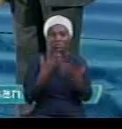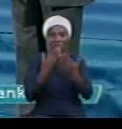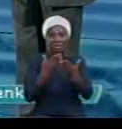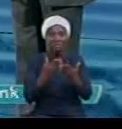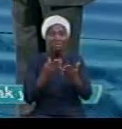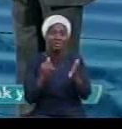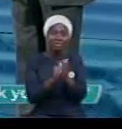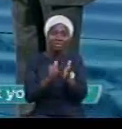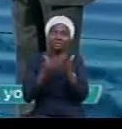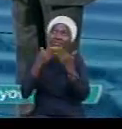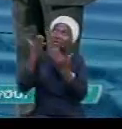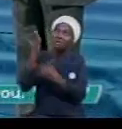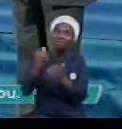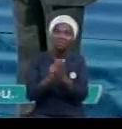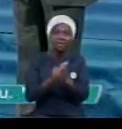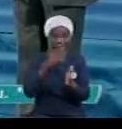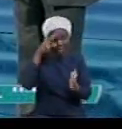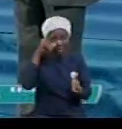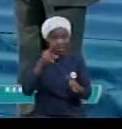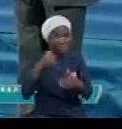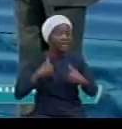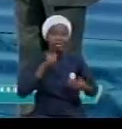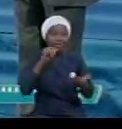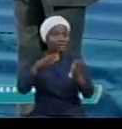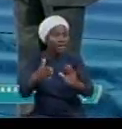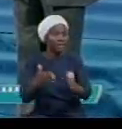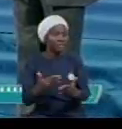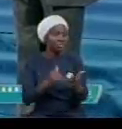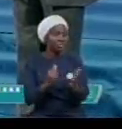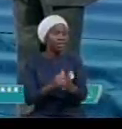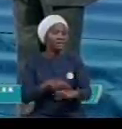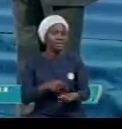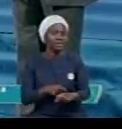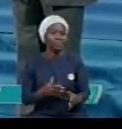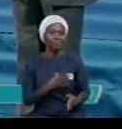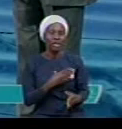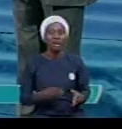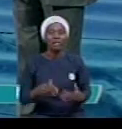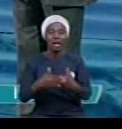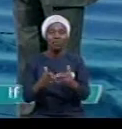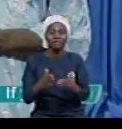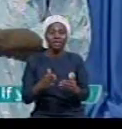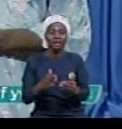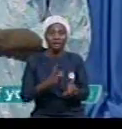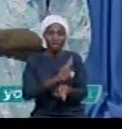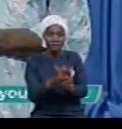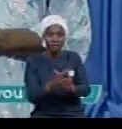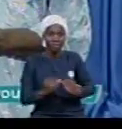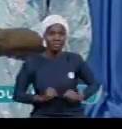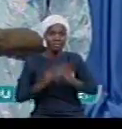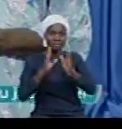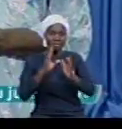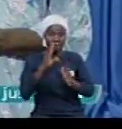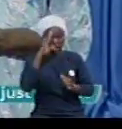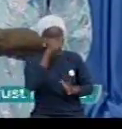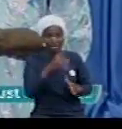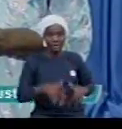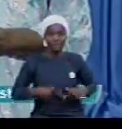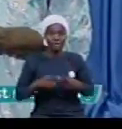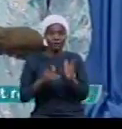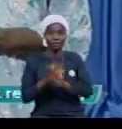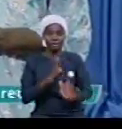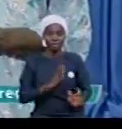Having gave his life to Christ, he said he has been battling with problem in the feet. He